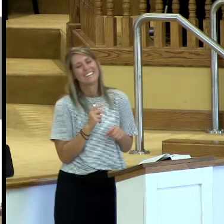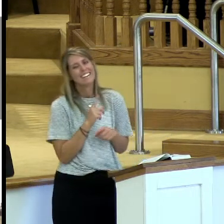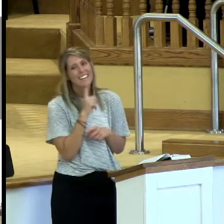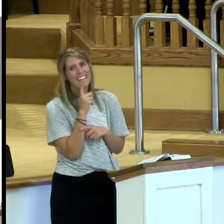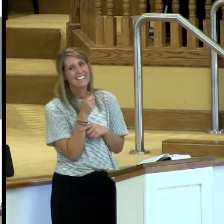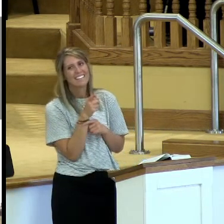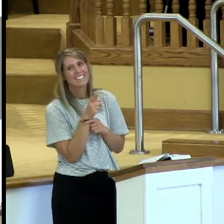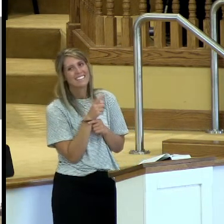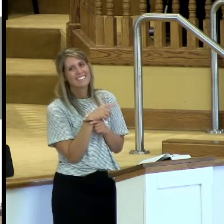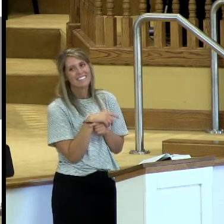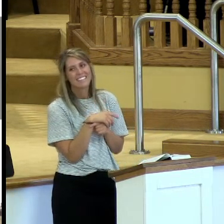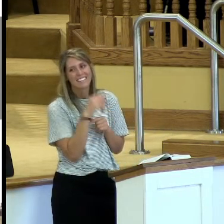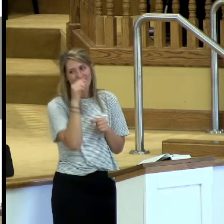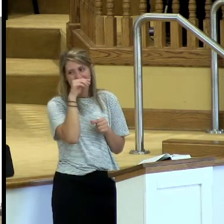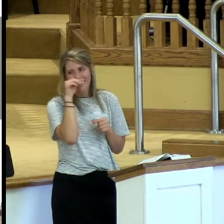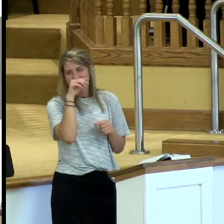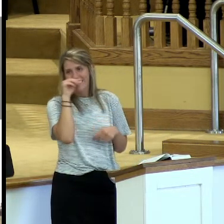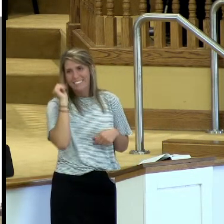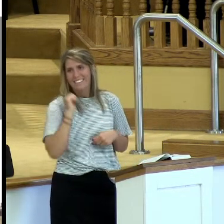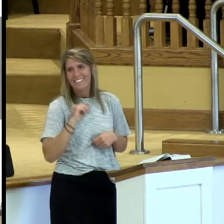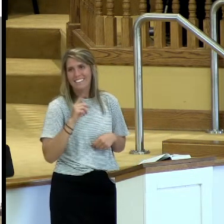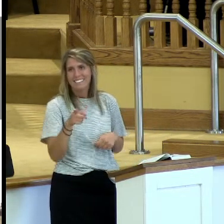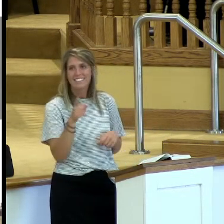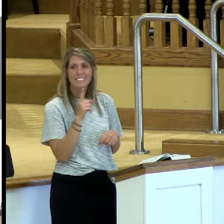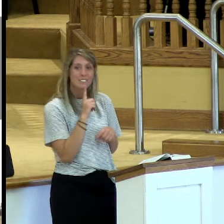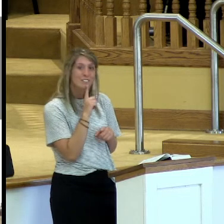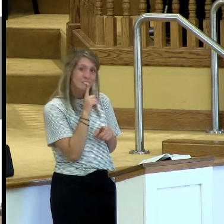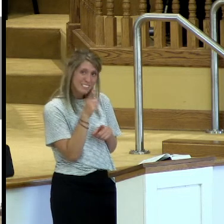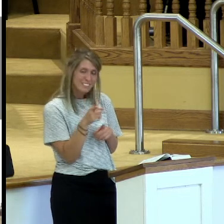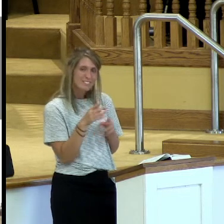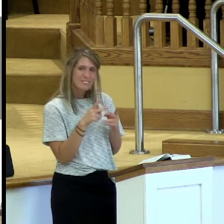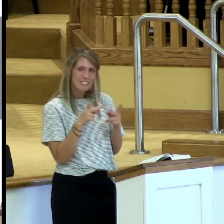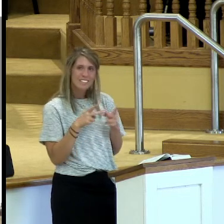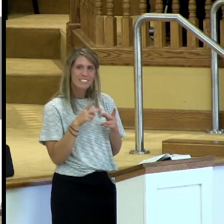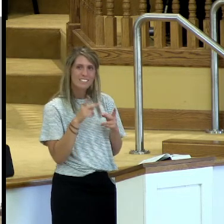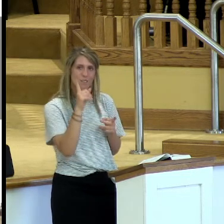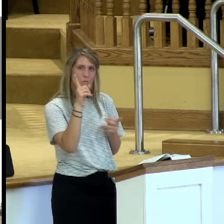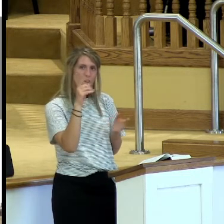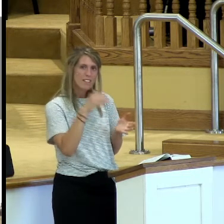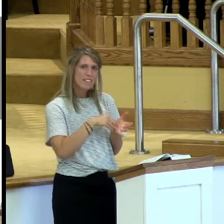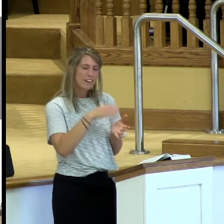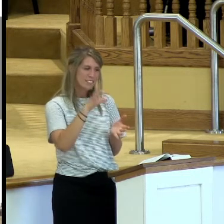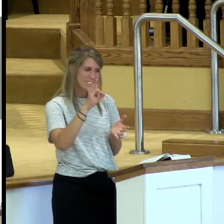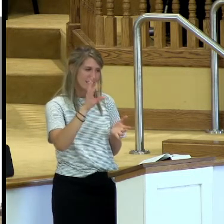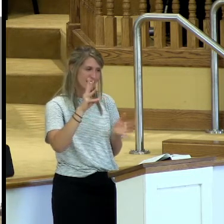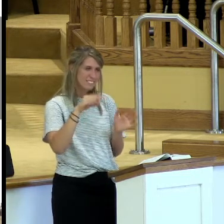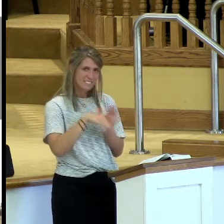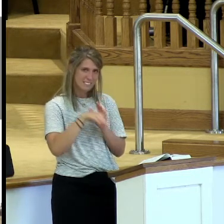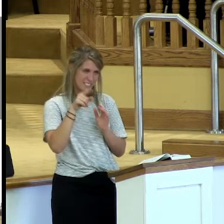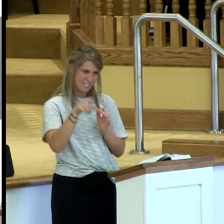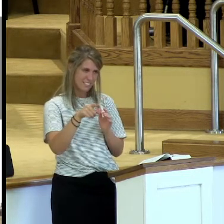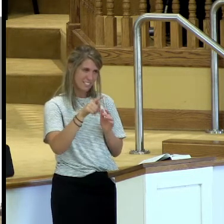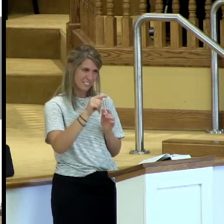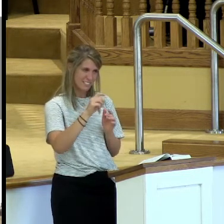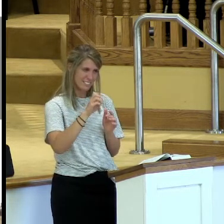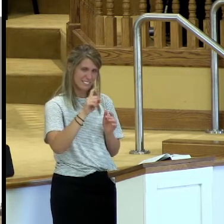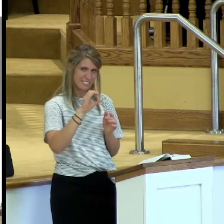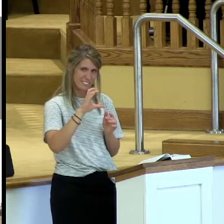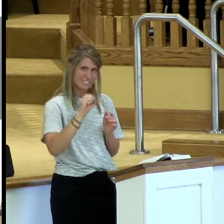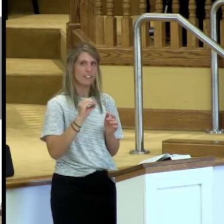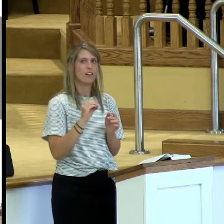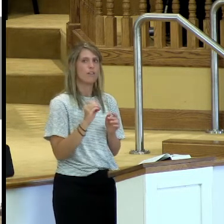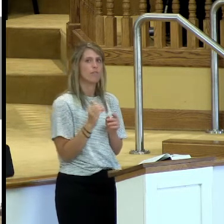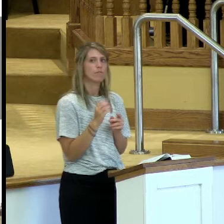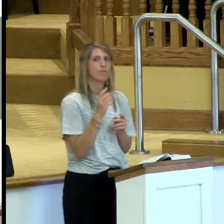It's an ICO, not an ACO. Come on, it's for real. Population of 1,096 in Texaco and